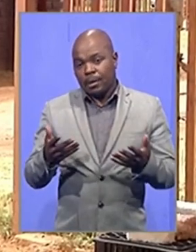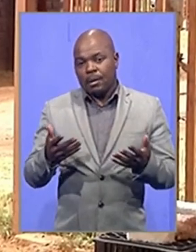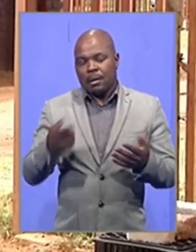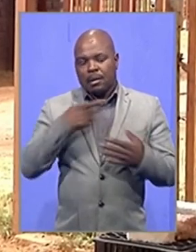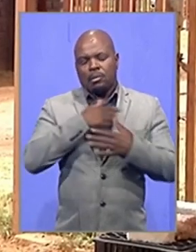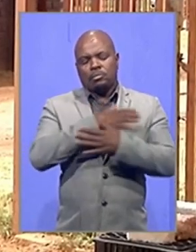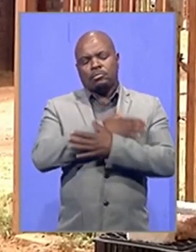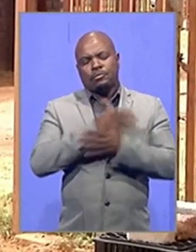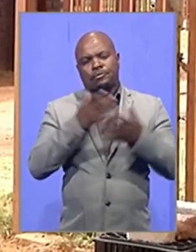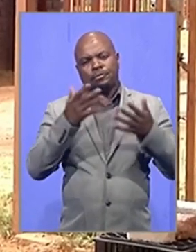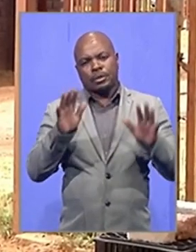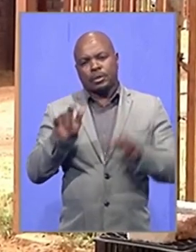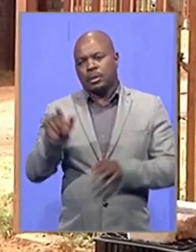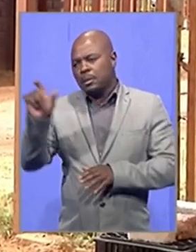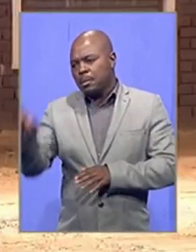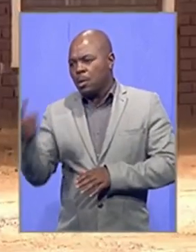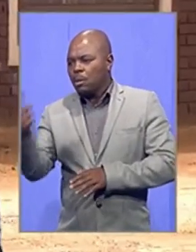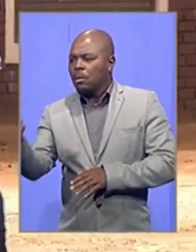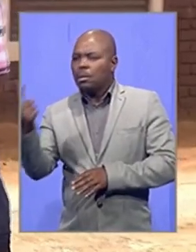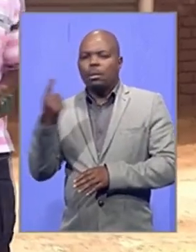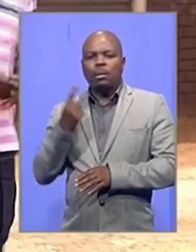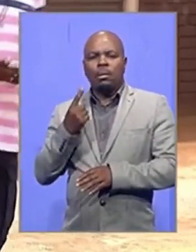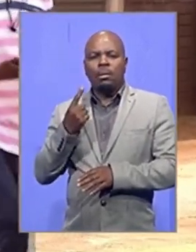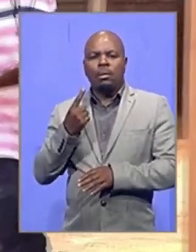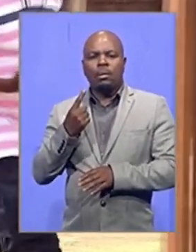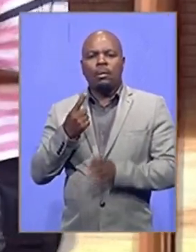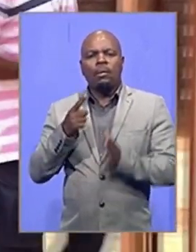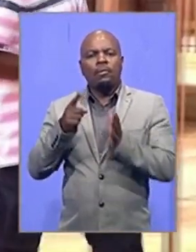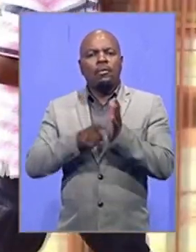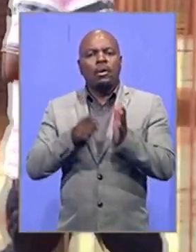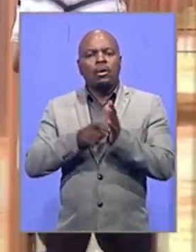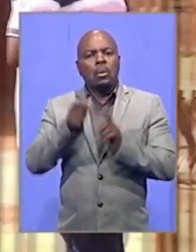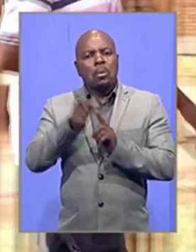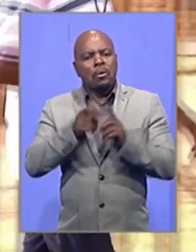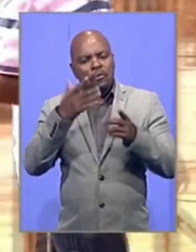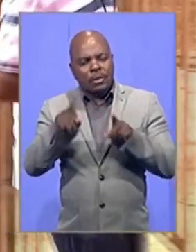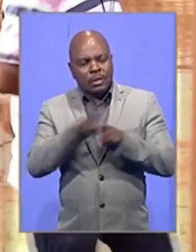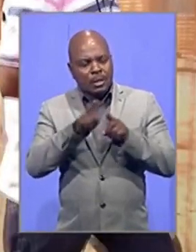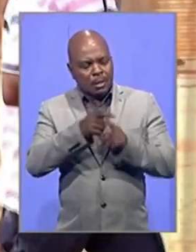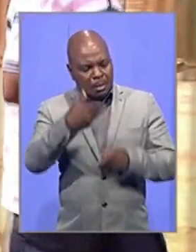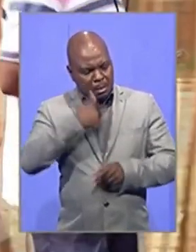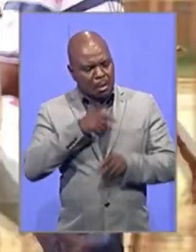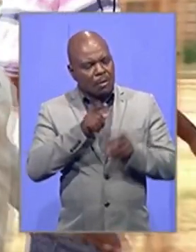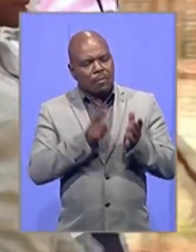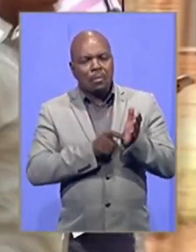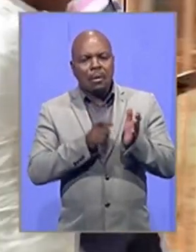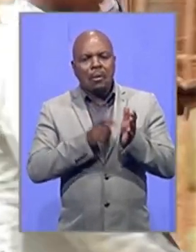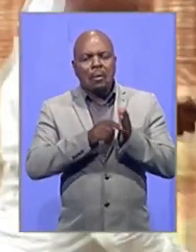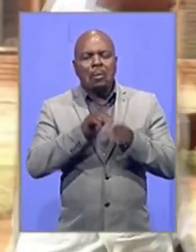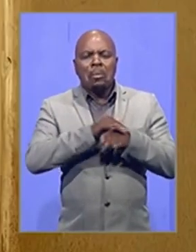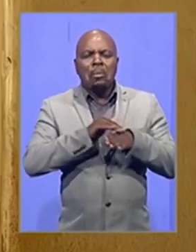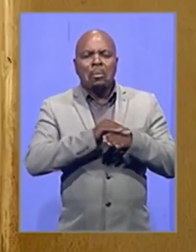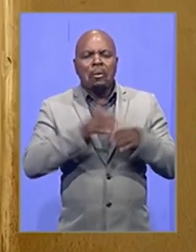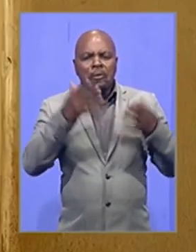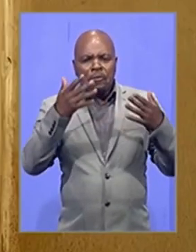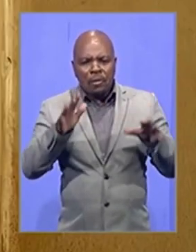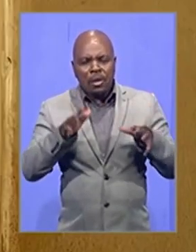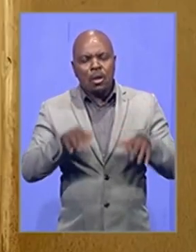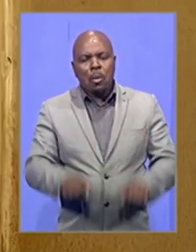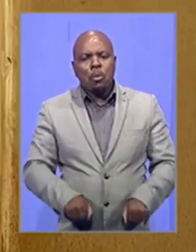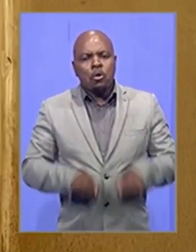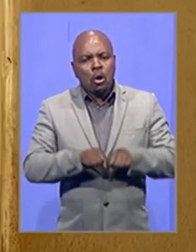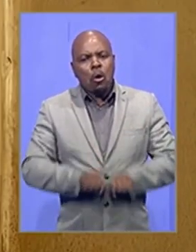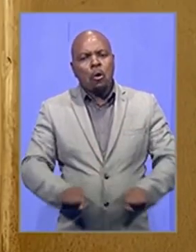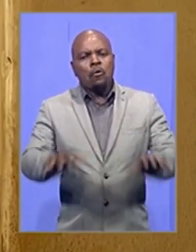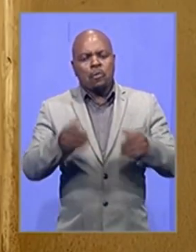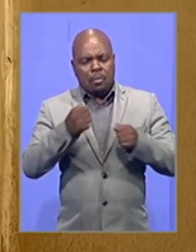after ke ikhutsa o one a batla a simolola a itshasa vaseline a bantshasa vaseline then ke a startang ka pola